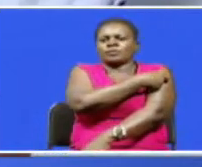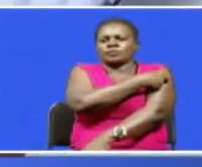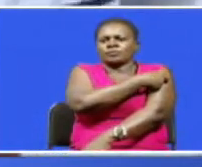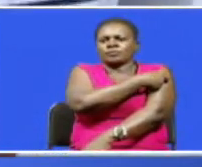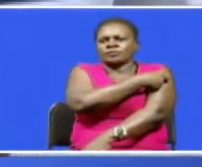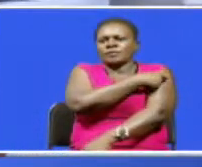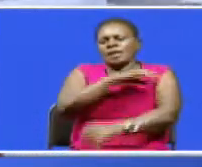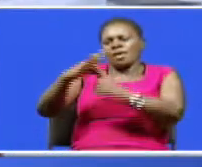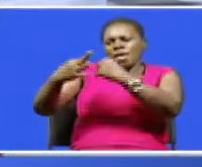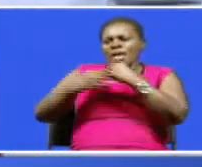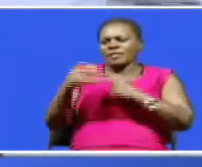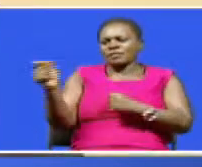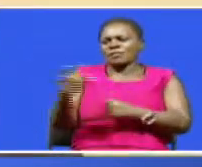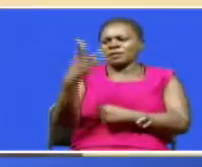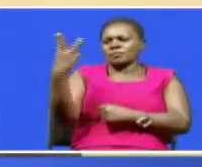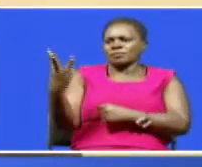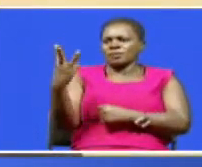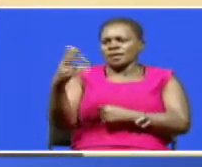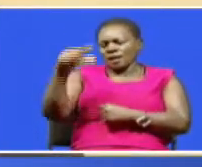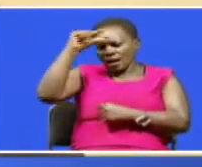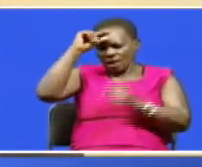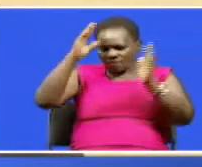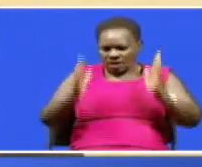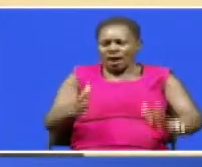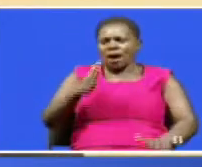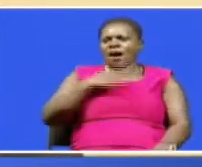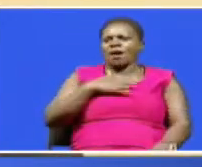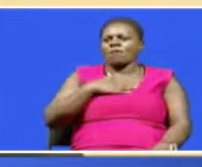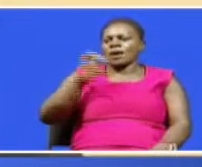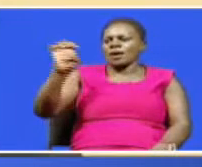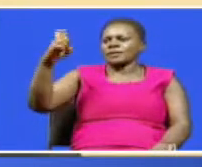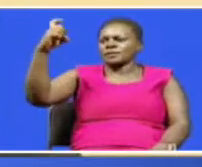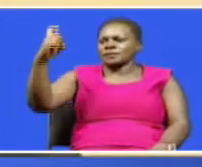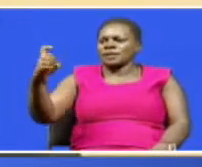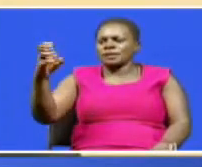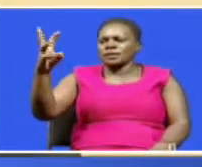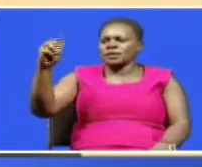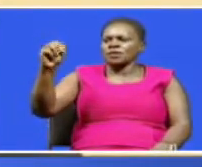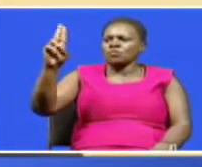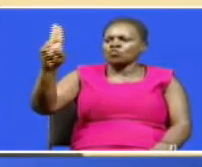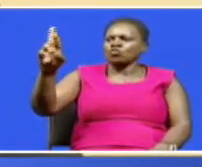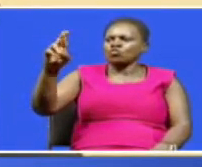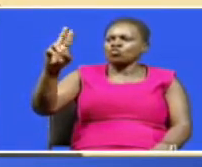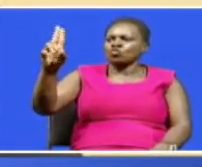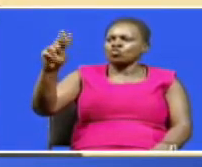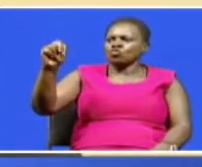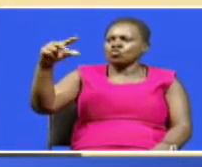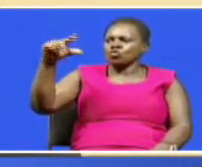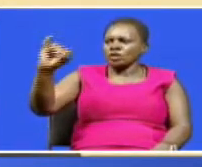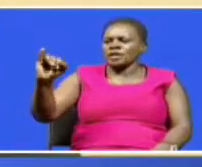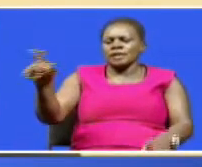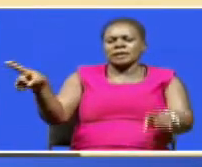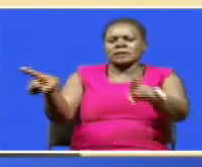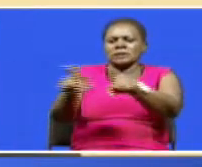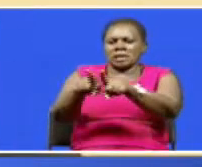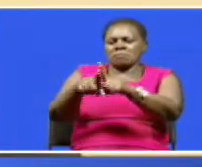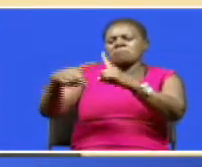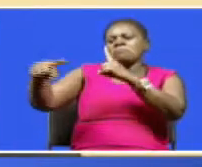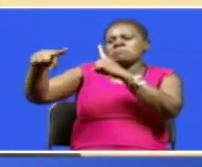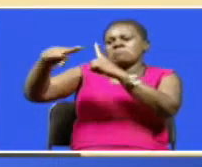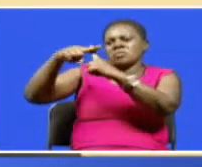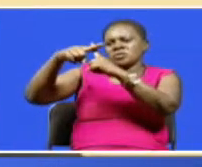vaccine on 8th March. Our Governor, His Excellency Kiraitu Murungi, has also